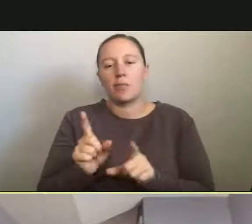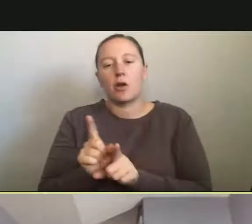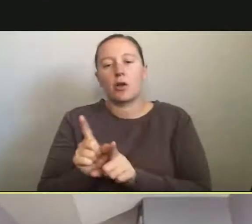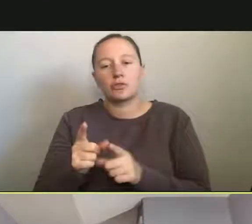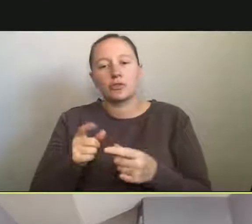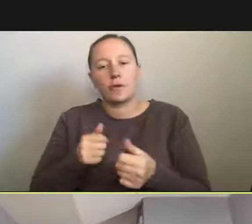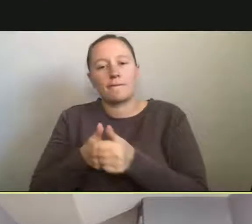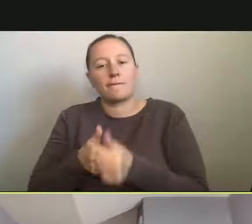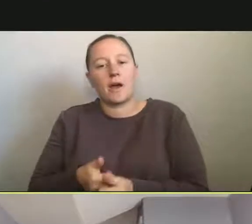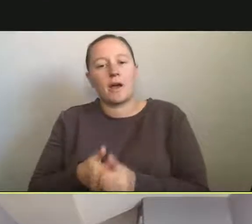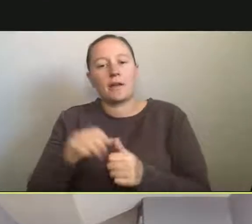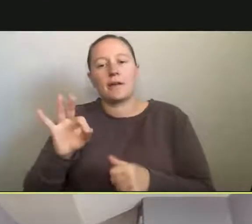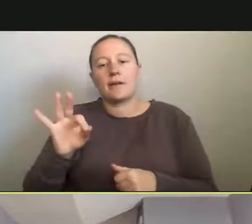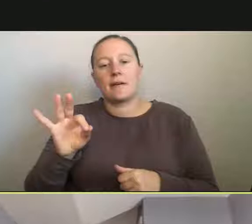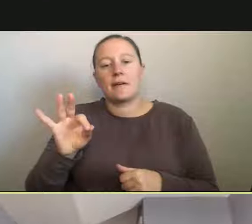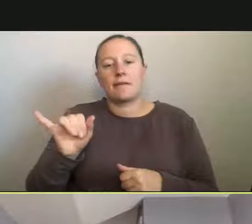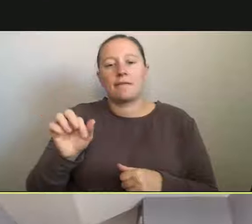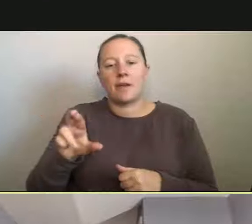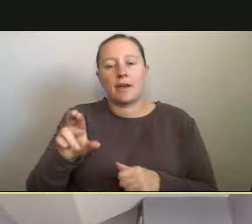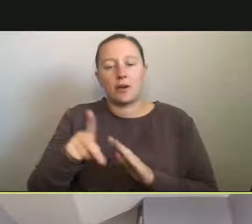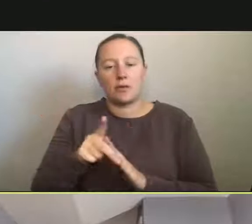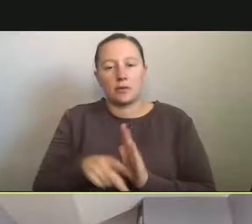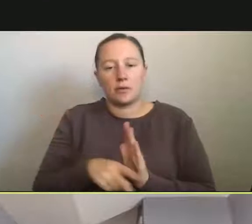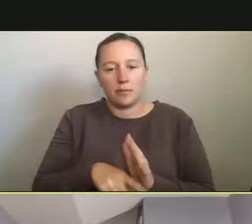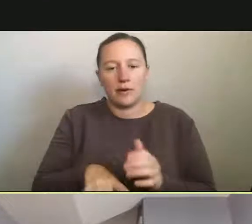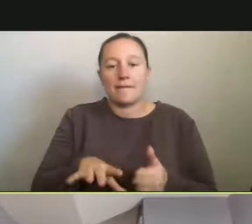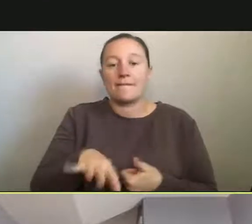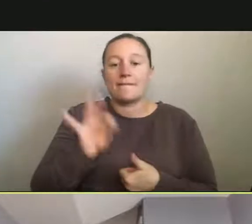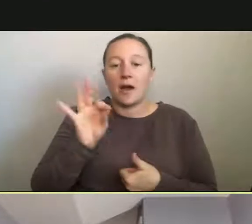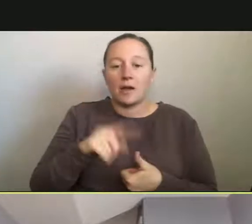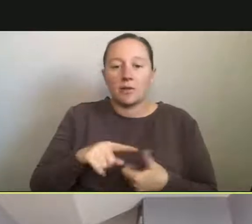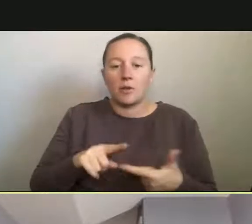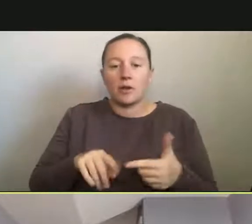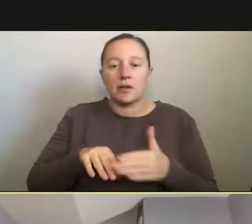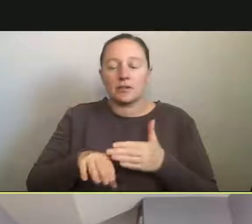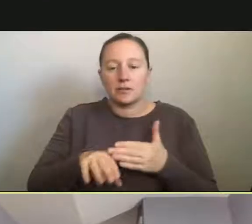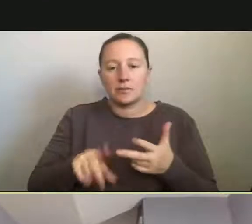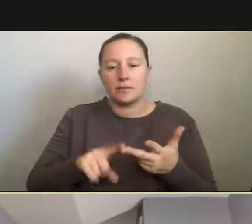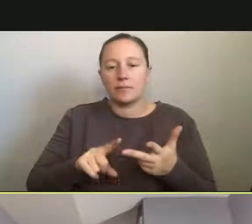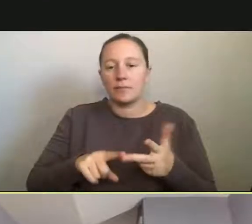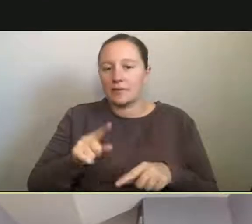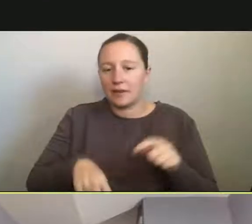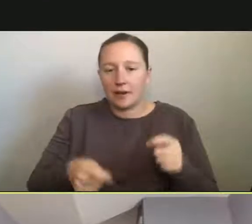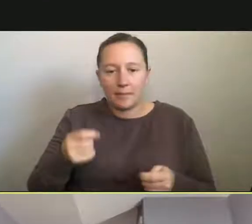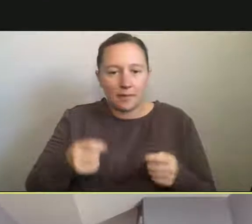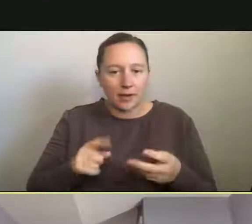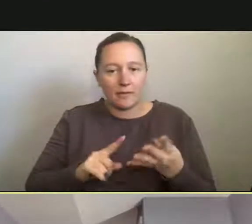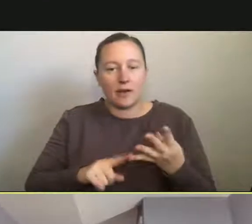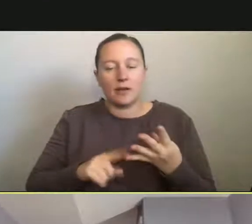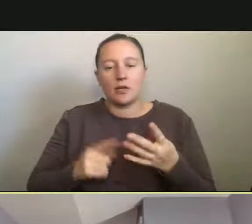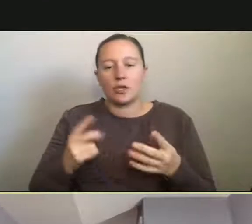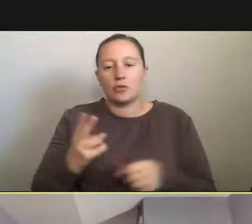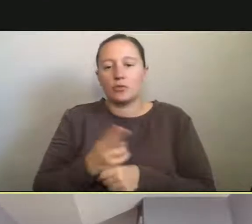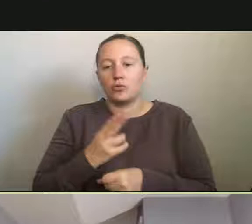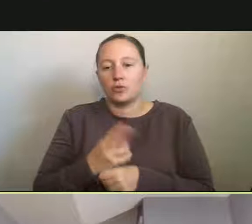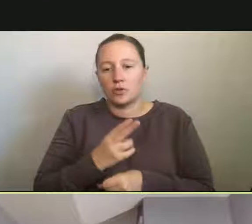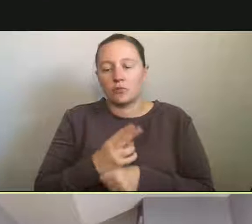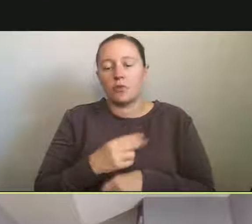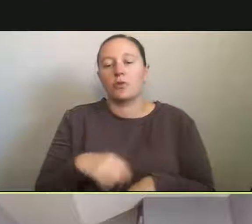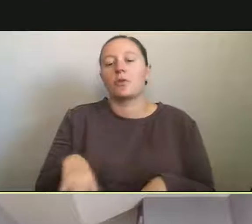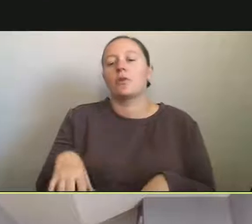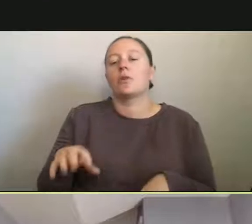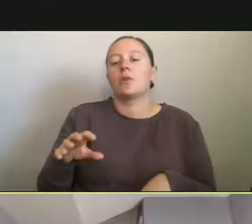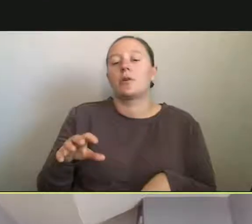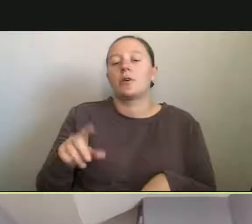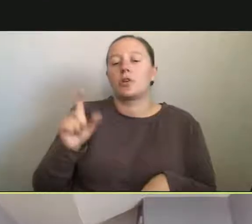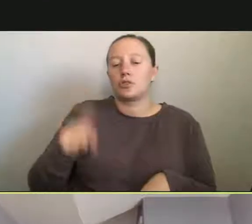FAIR principles. So findable, accessible, interoperable, and reusable. Plans should also be